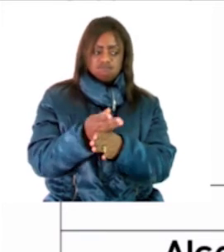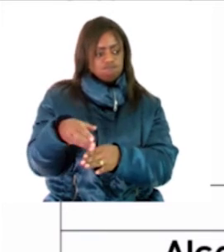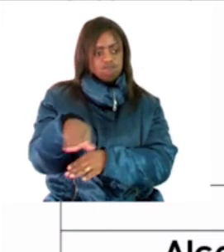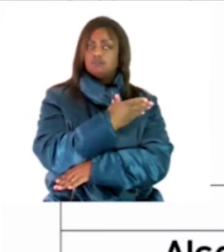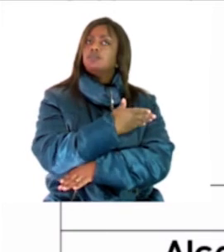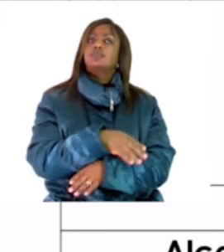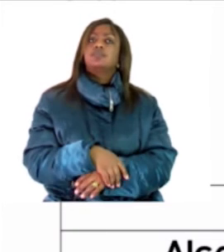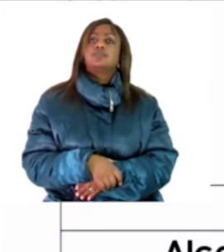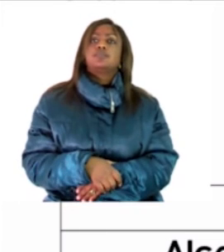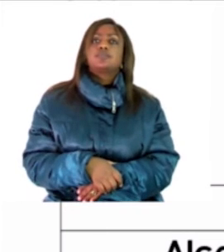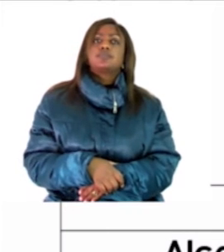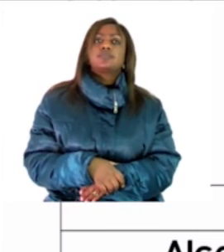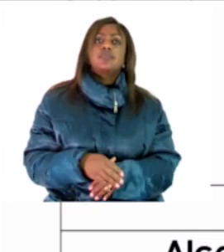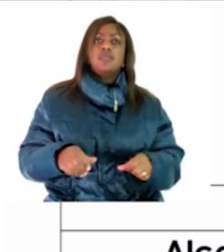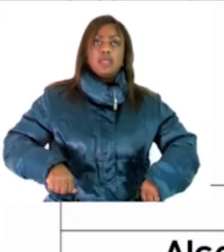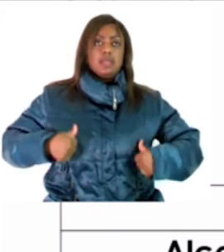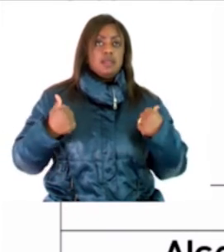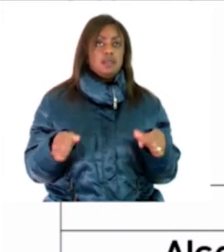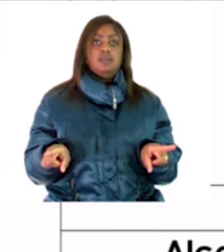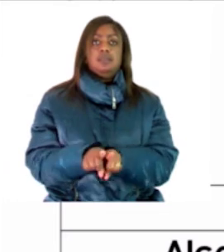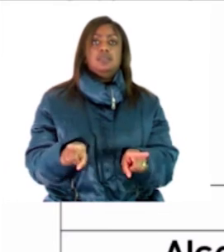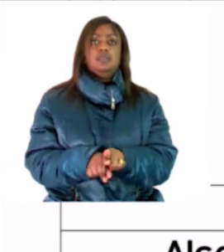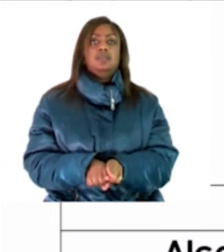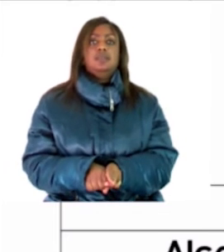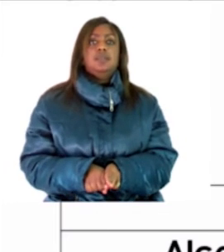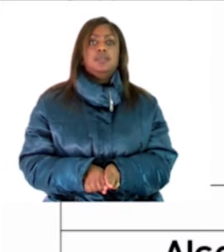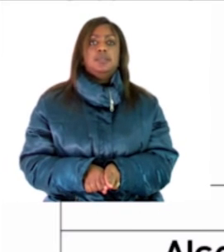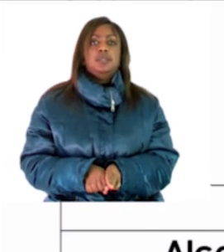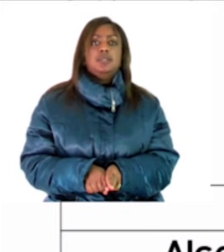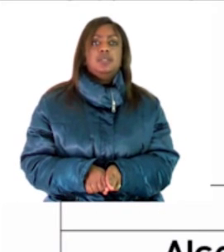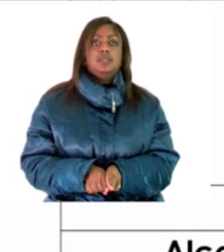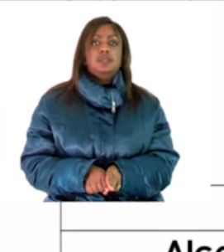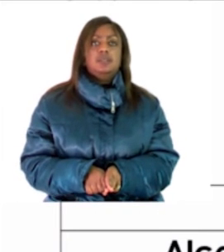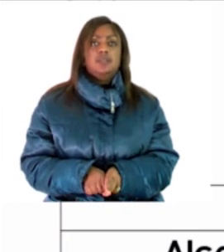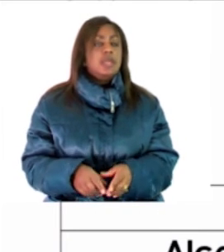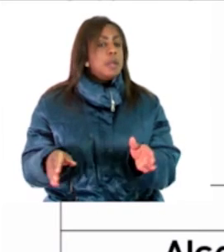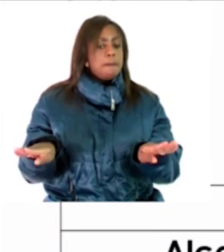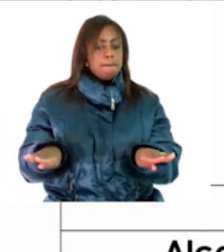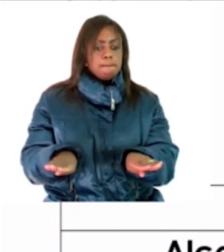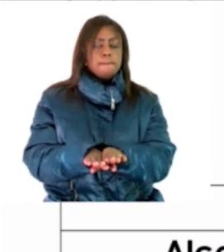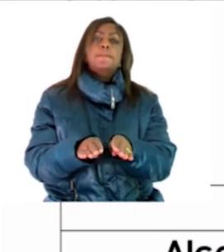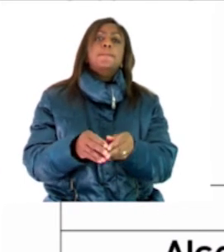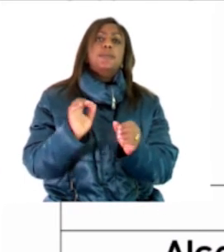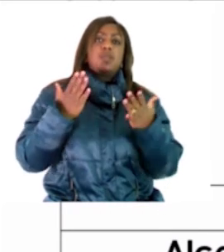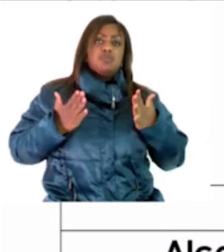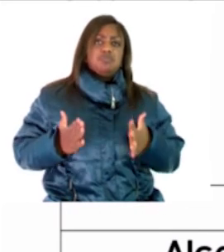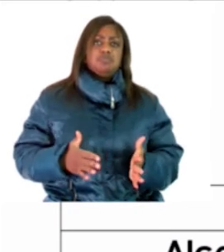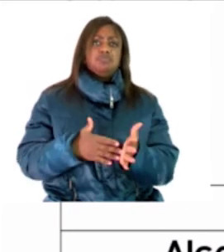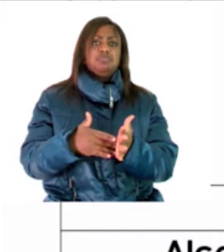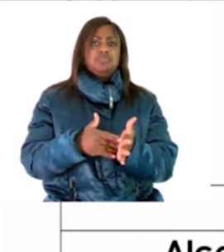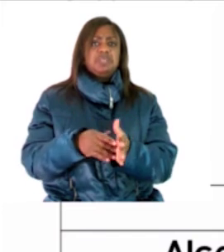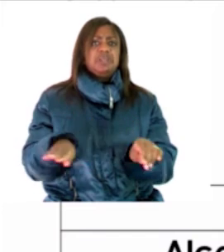Goes to the health system as well. So we have learned or we have heard that some of the diseases, like for example, cancer,